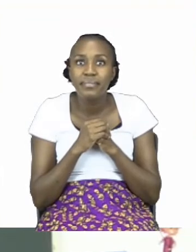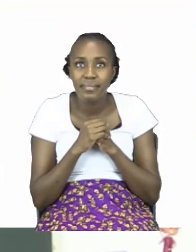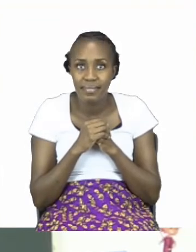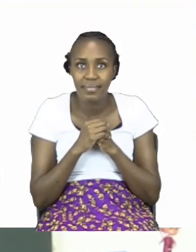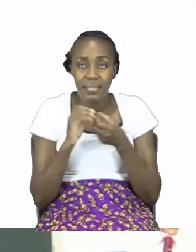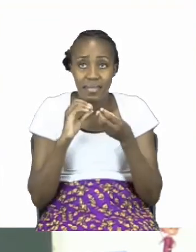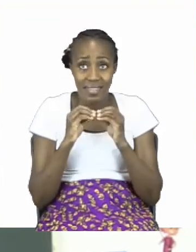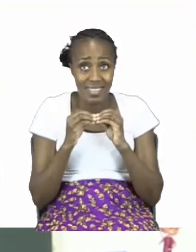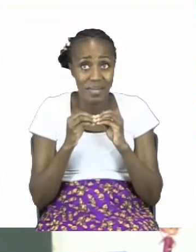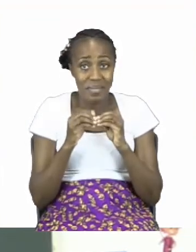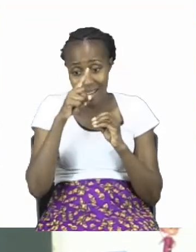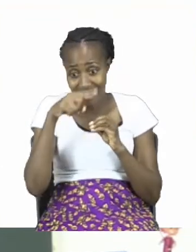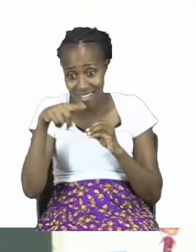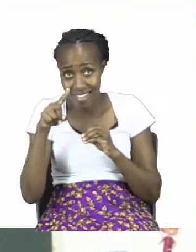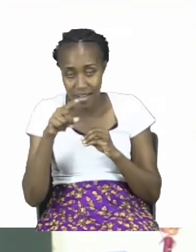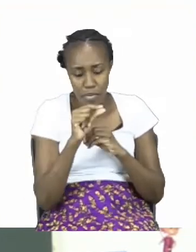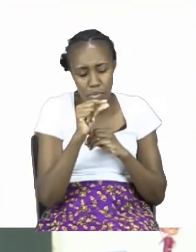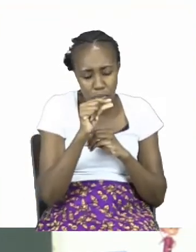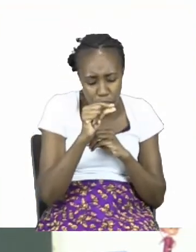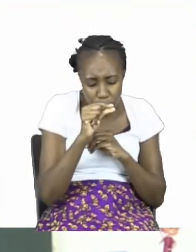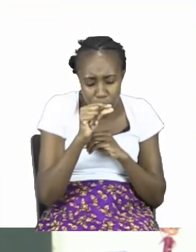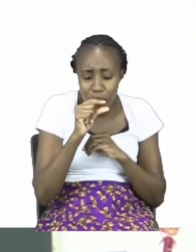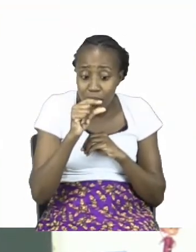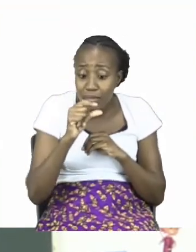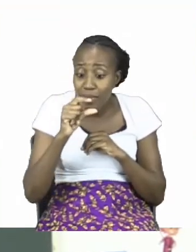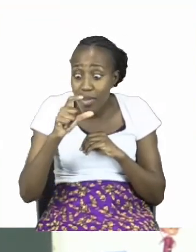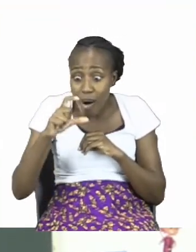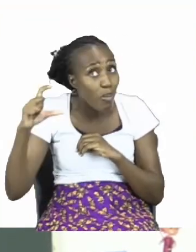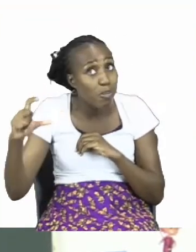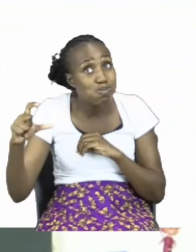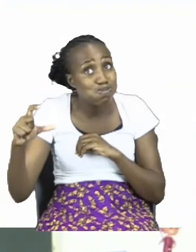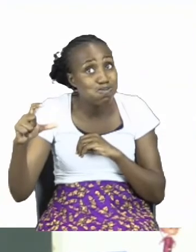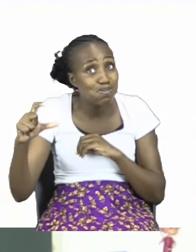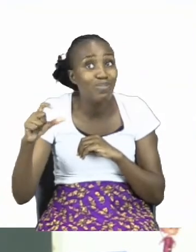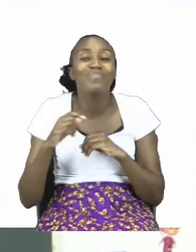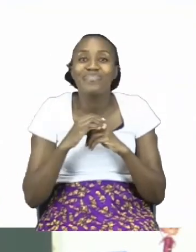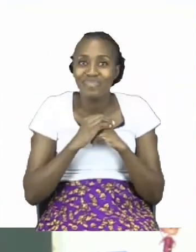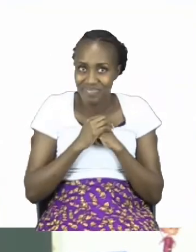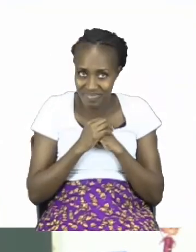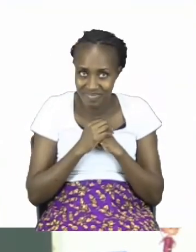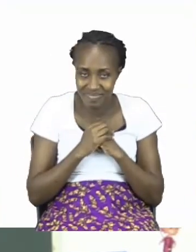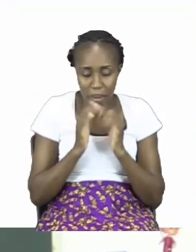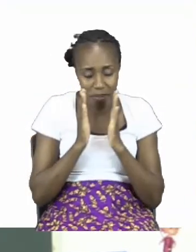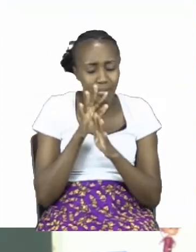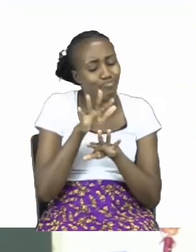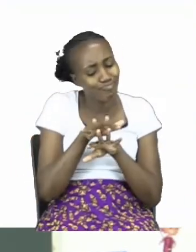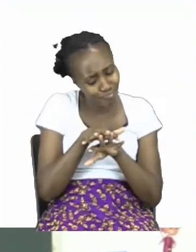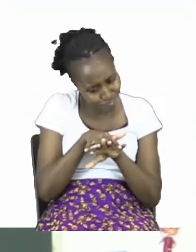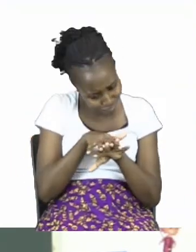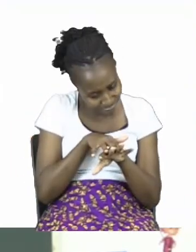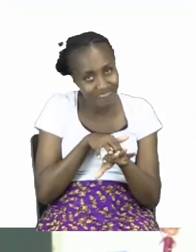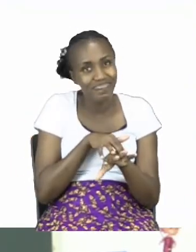is complete from smallest to biggest. So take your time when you're doing that